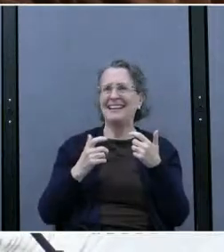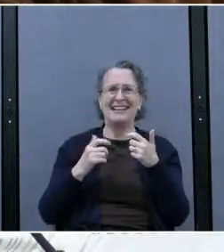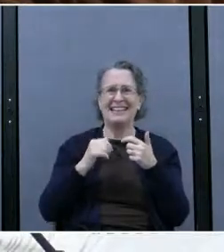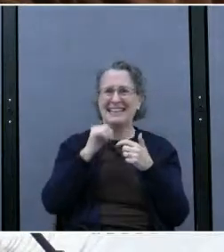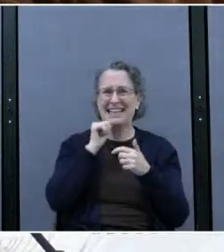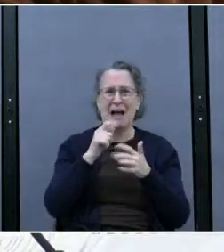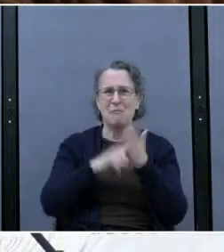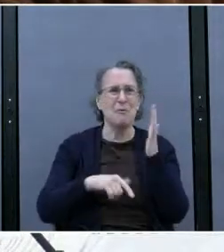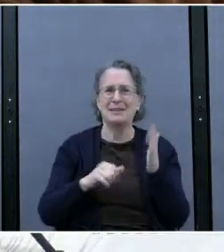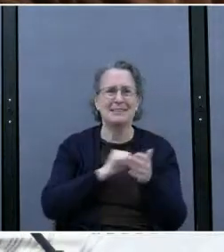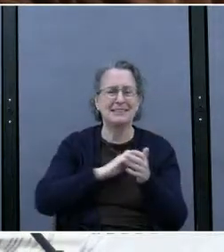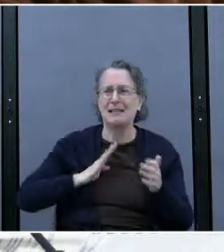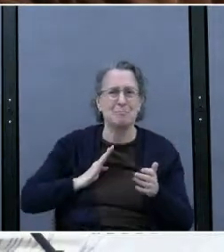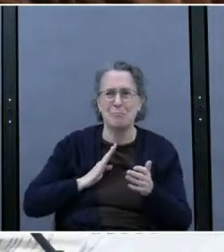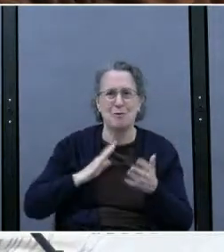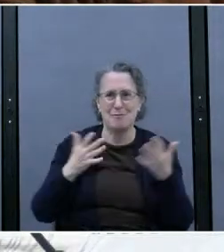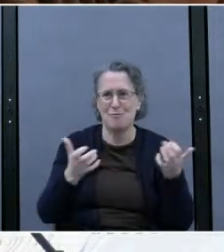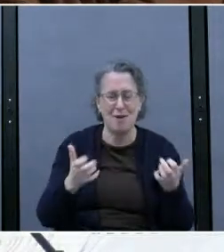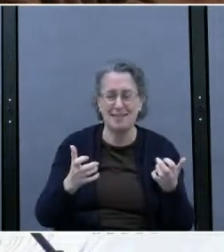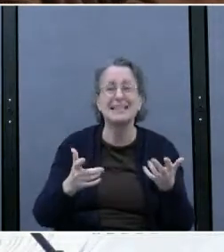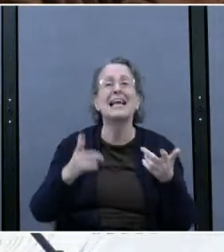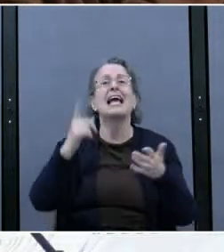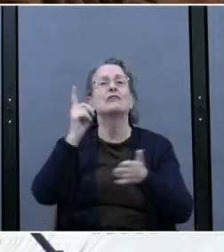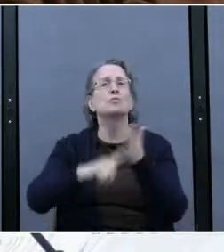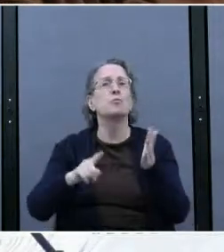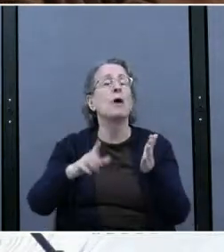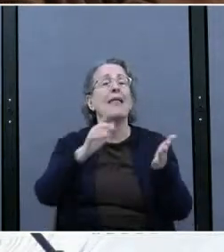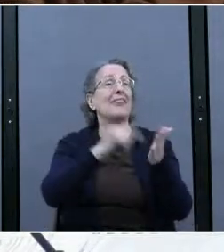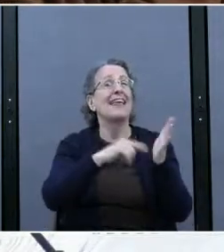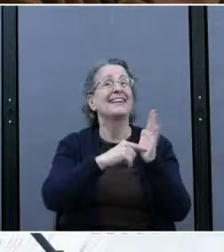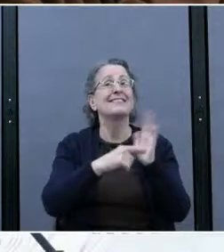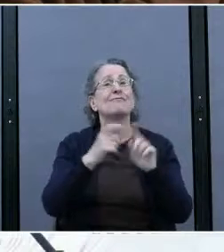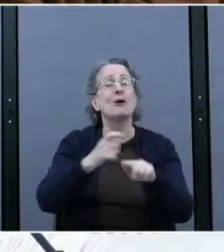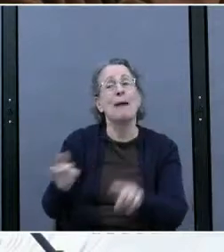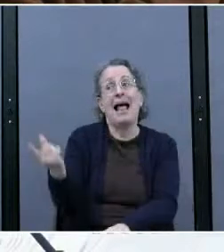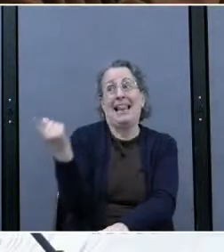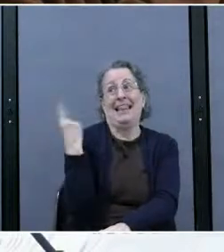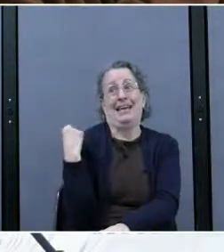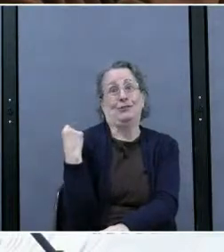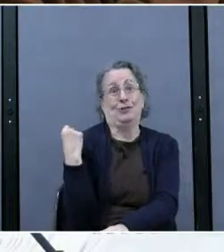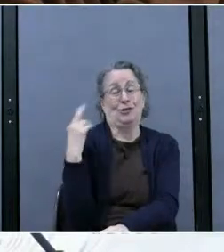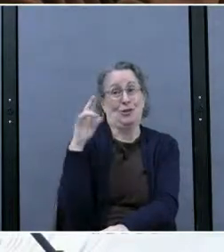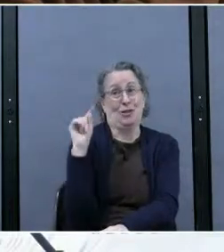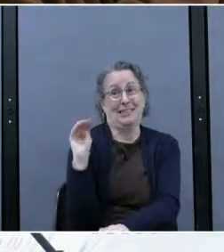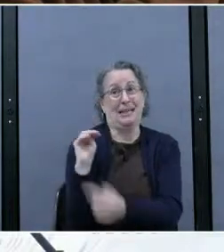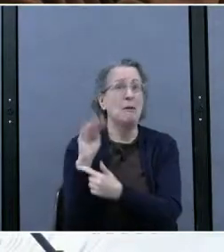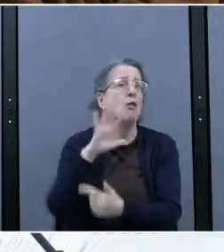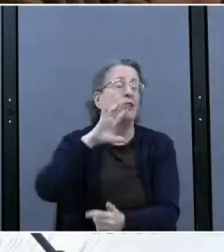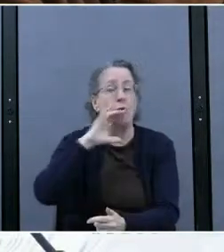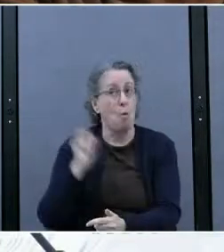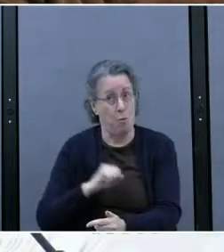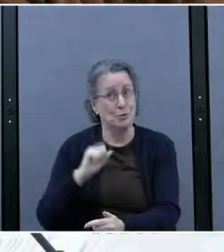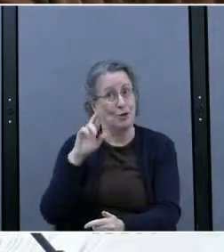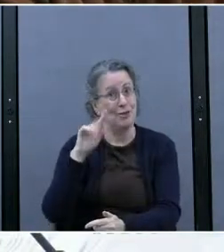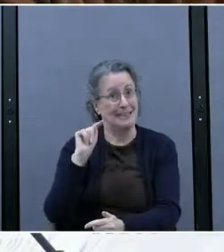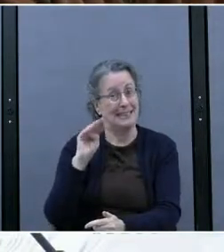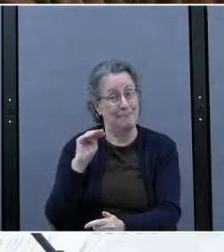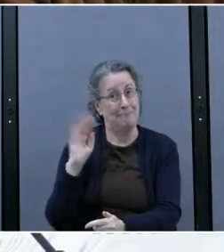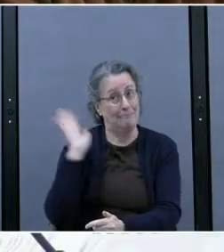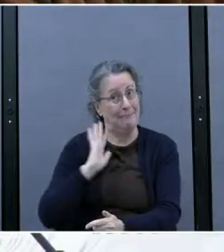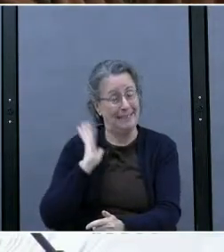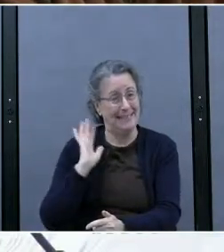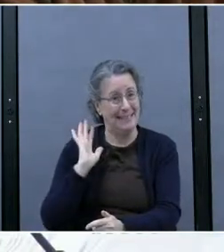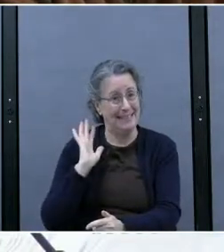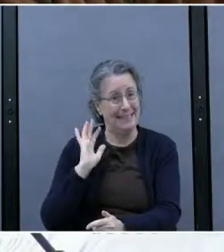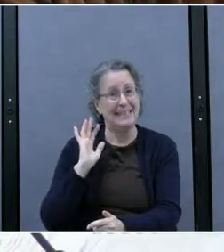what an old RTM gave instructions to the new RTM to do. So